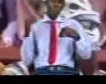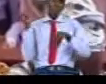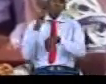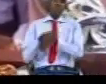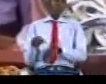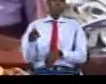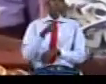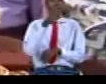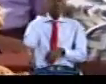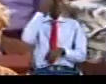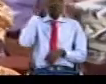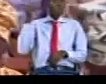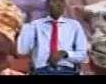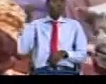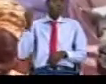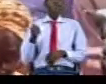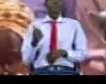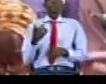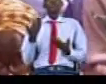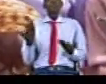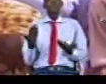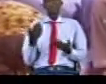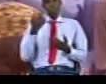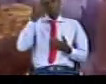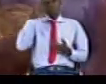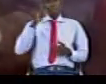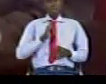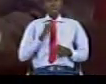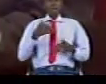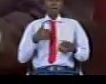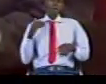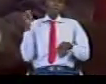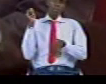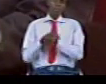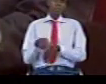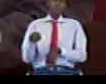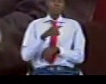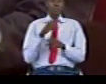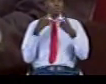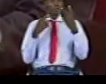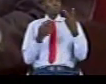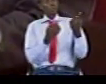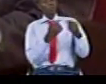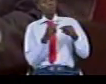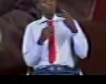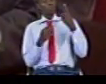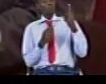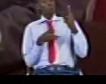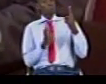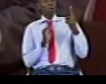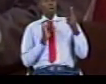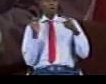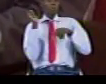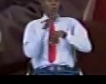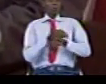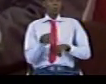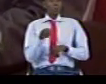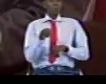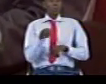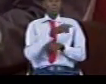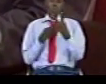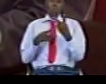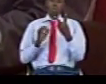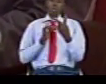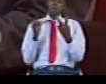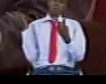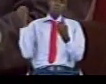come one way, I have overcome them. They come two ways, I have overcome them. They come from the dark,